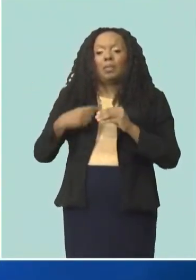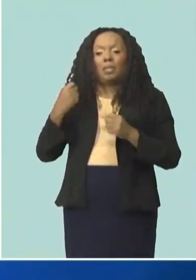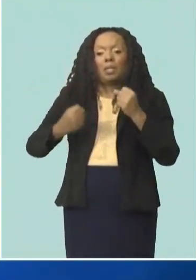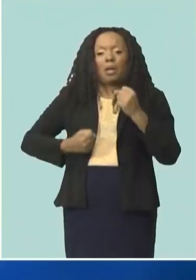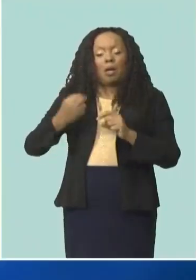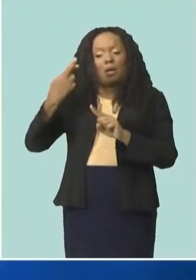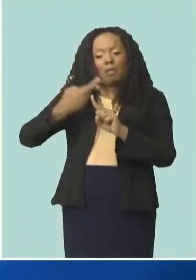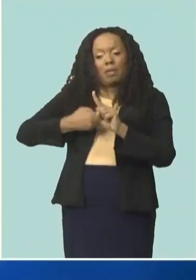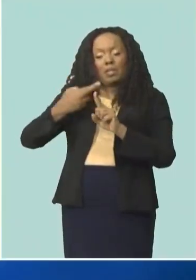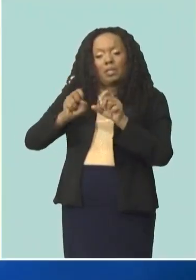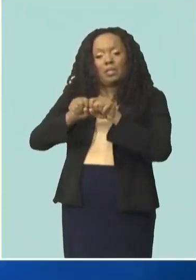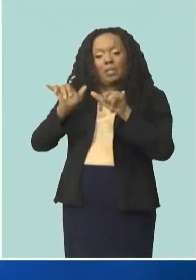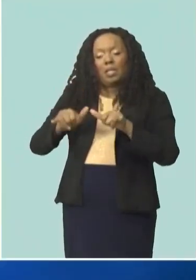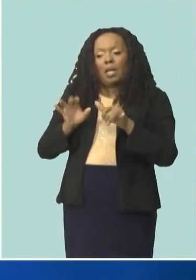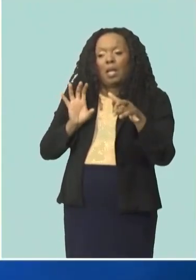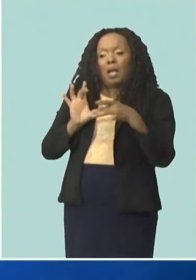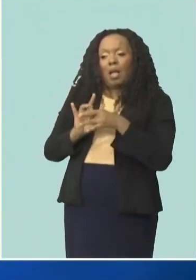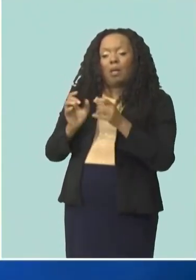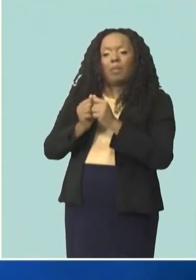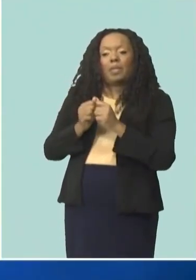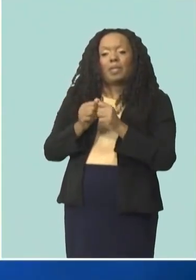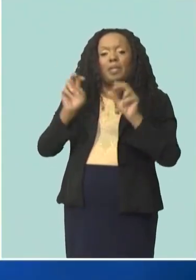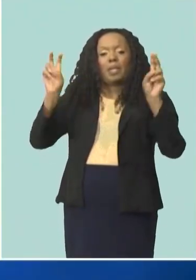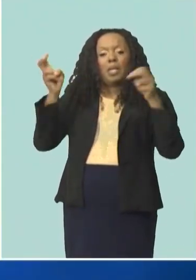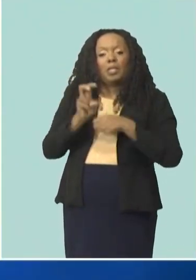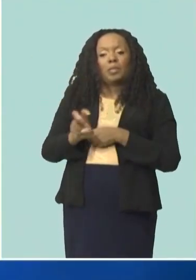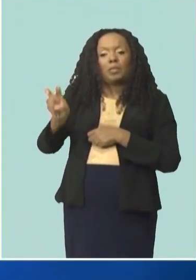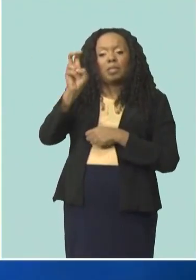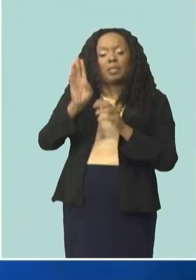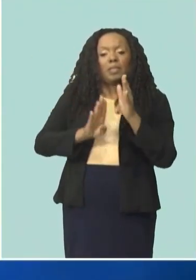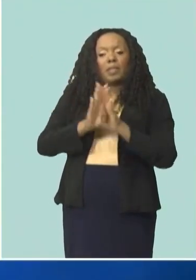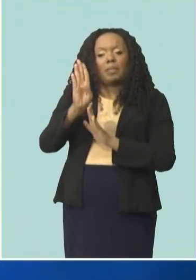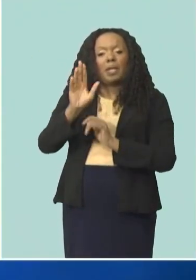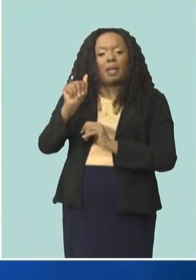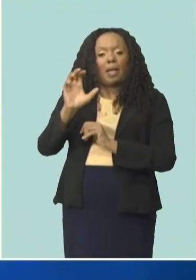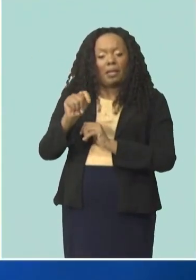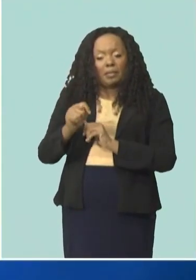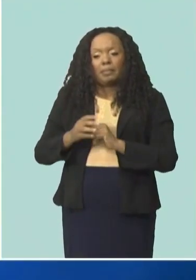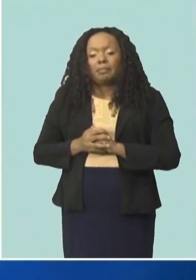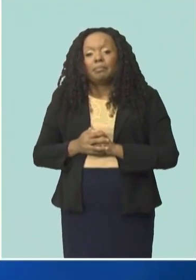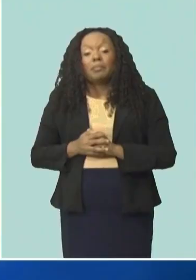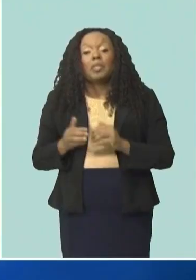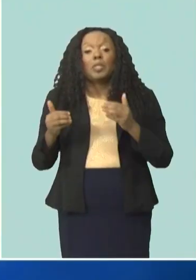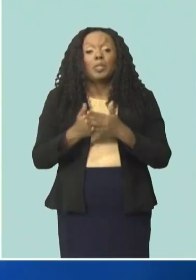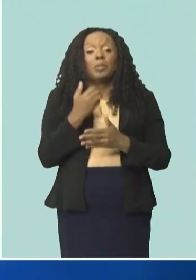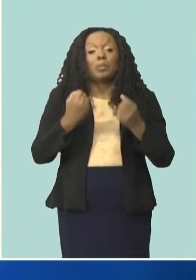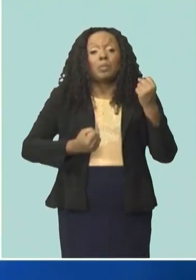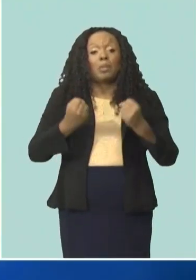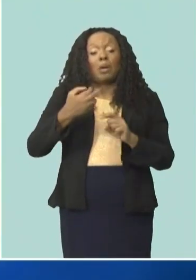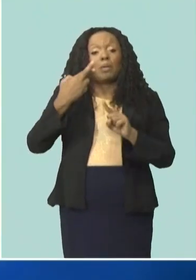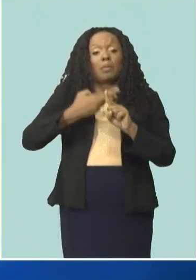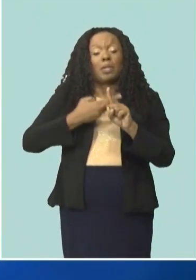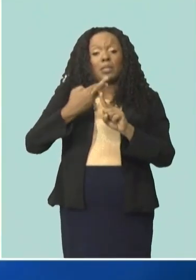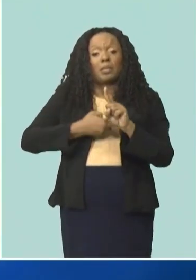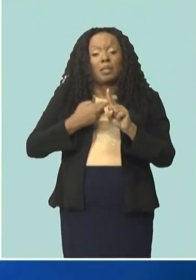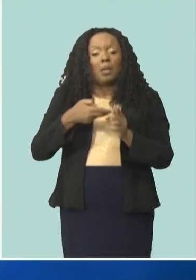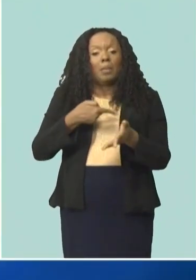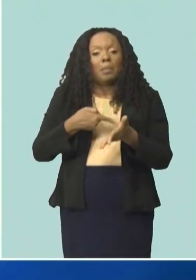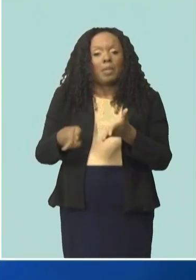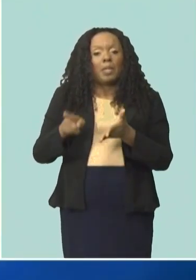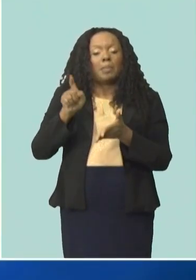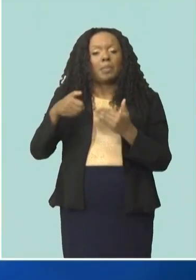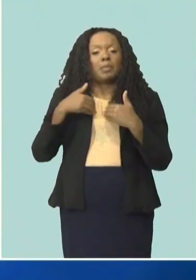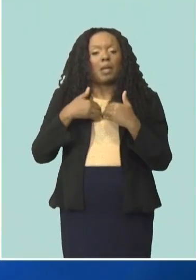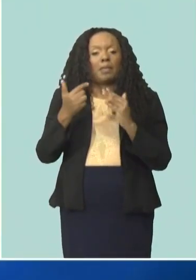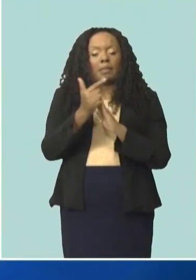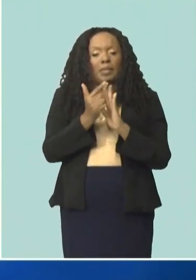sector under the Tourism Development Act. The implementation of the new car rental levy must be accompanied by the necessary